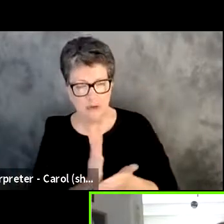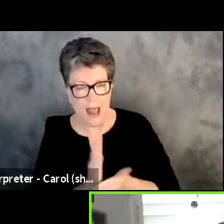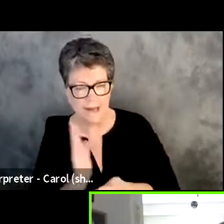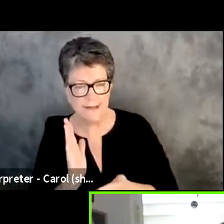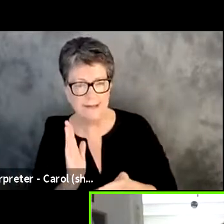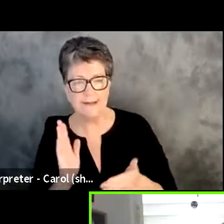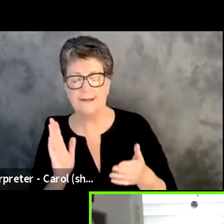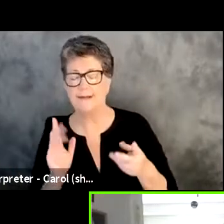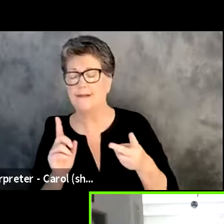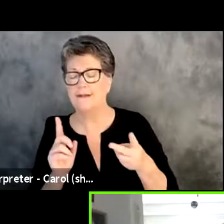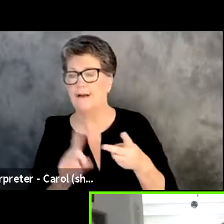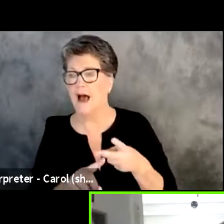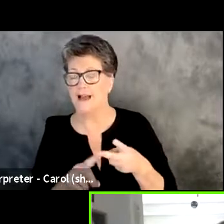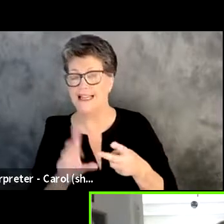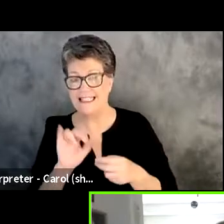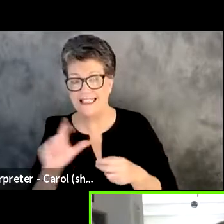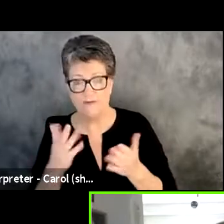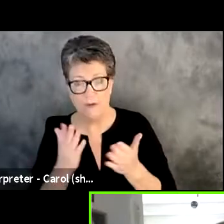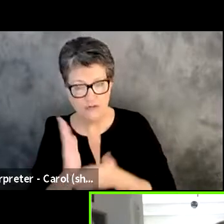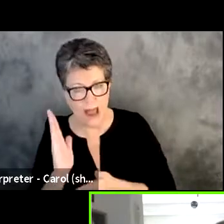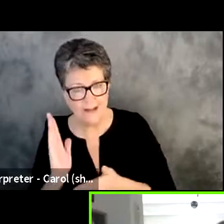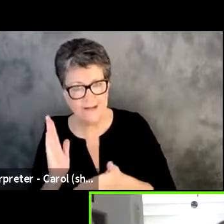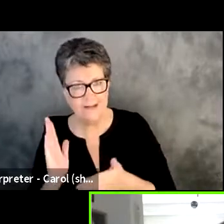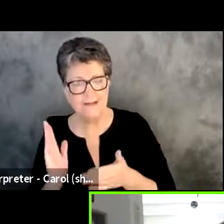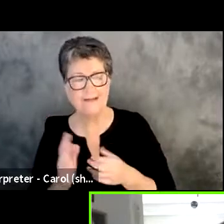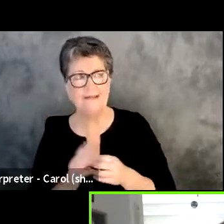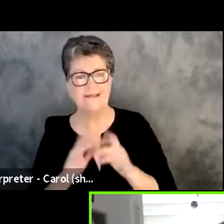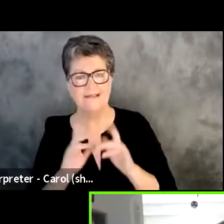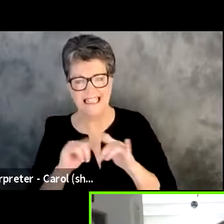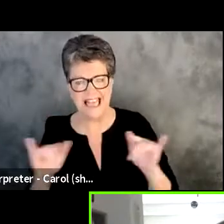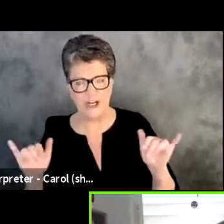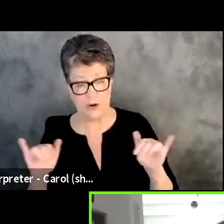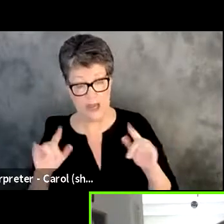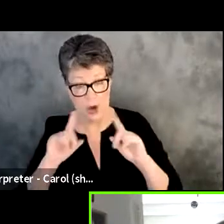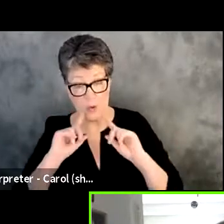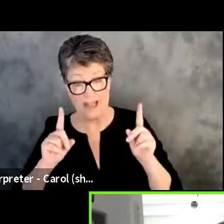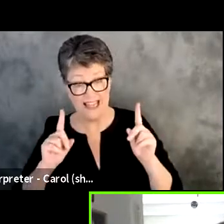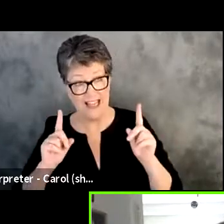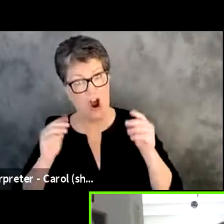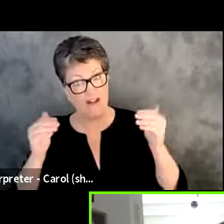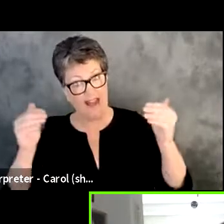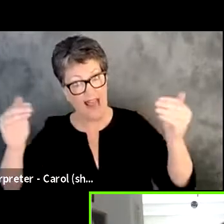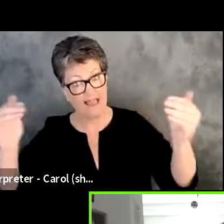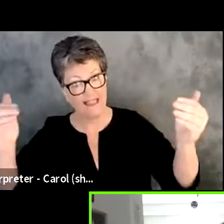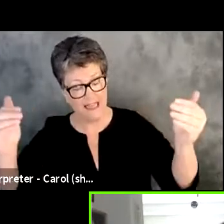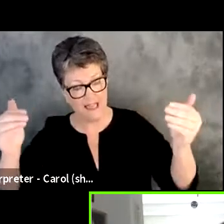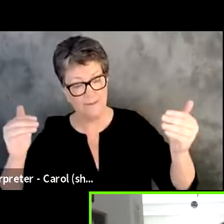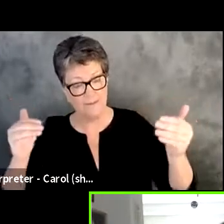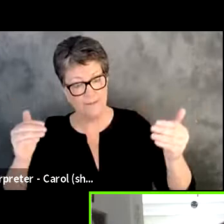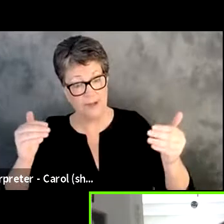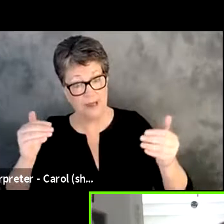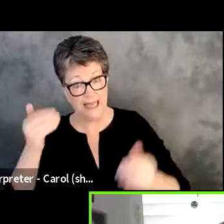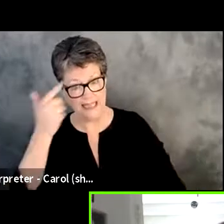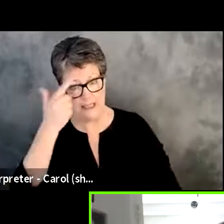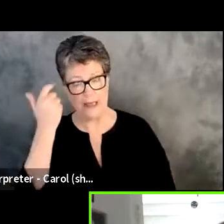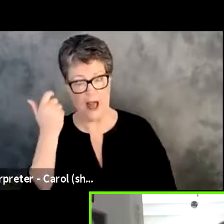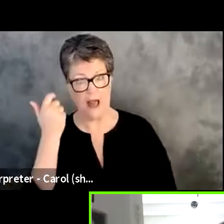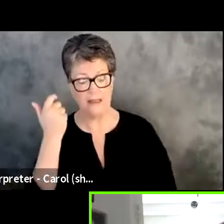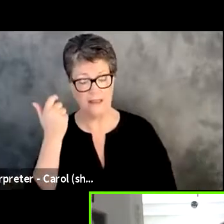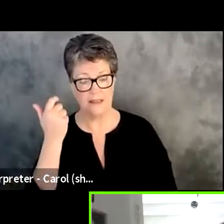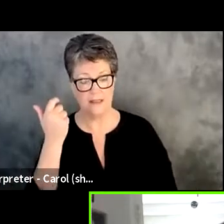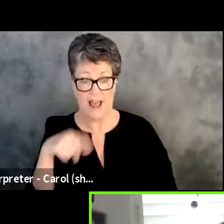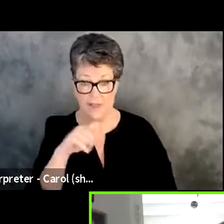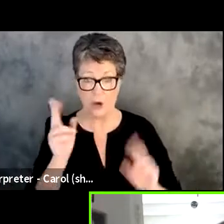and civil rights, etc., really are advancing, part of it is because there